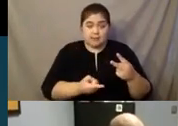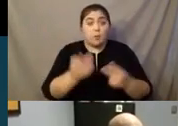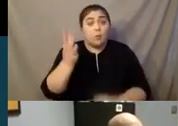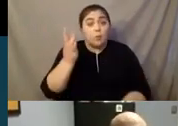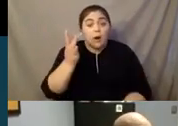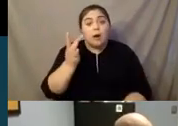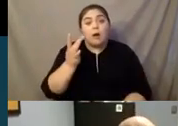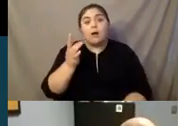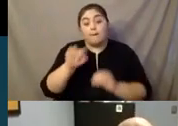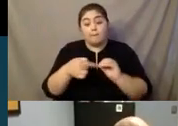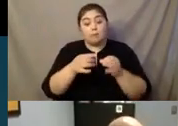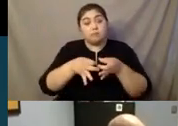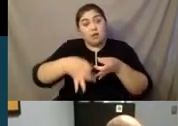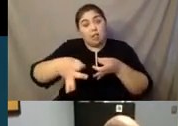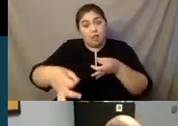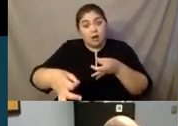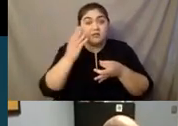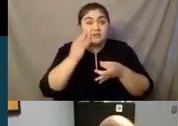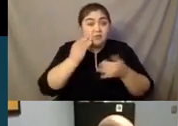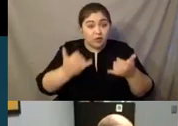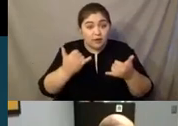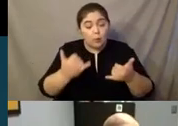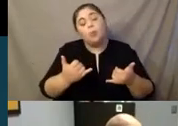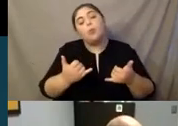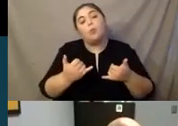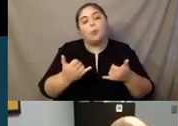because about delays in getting